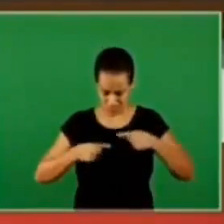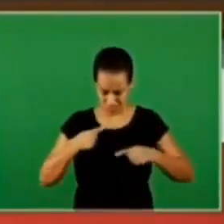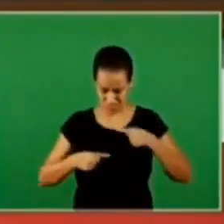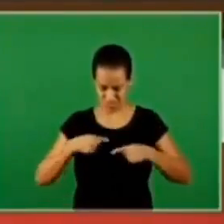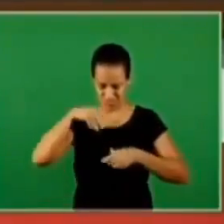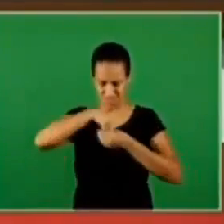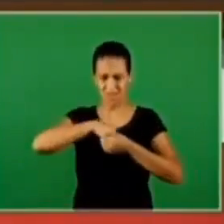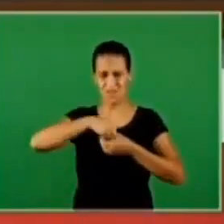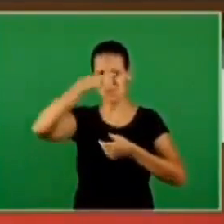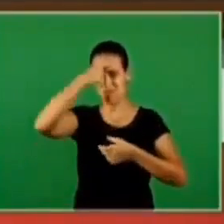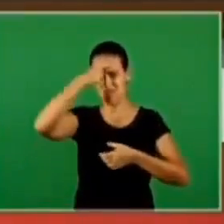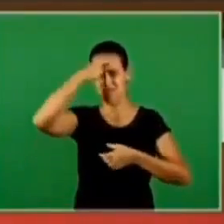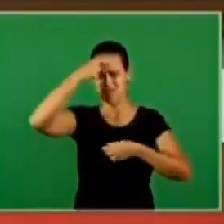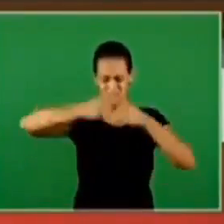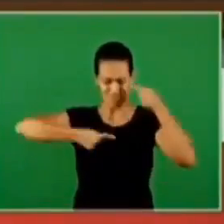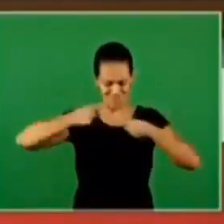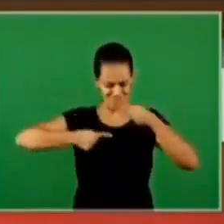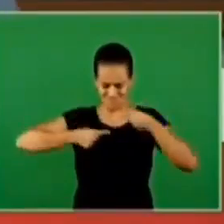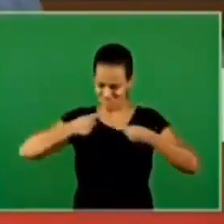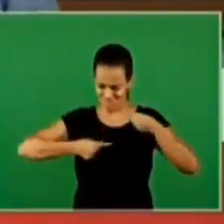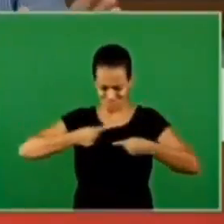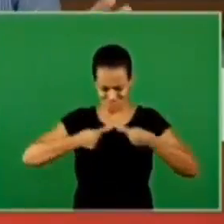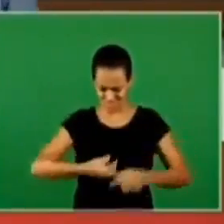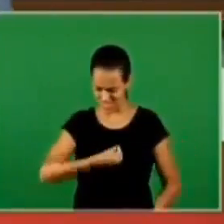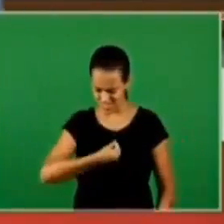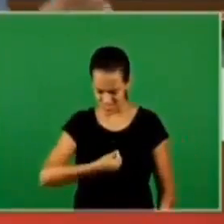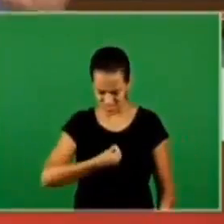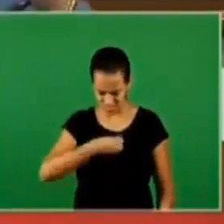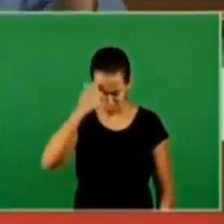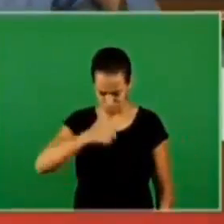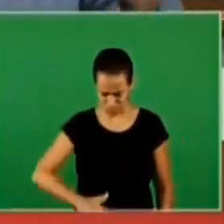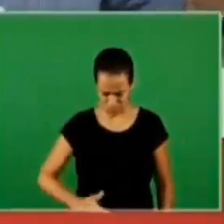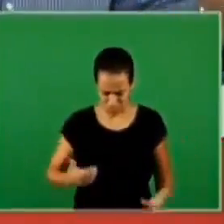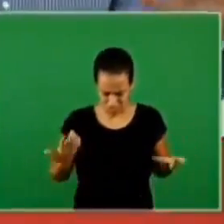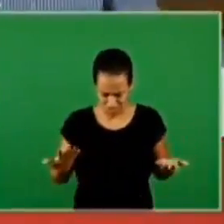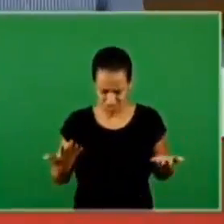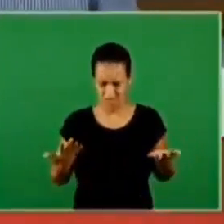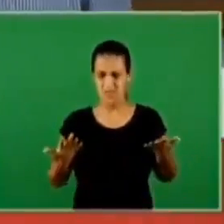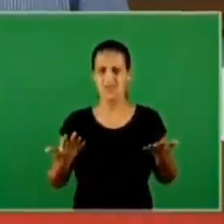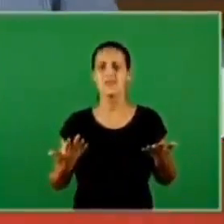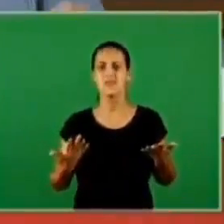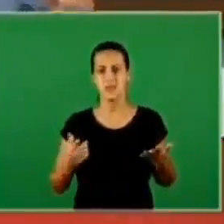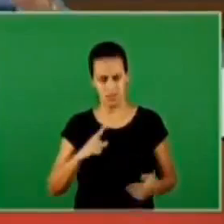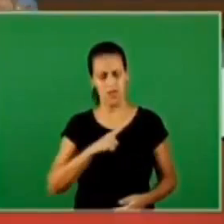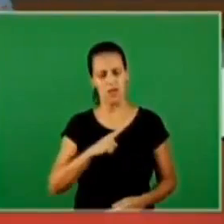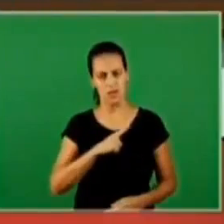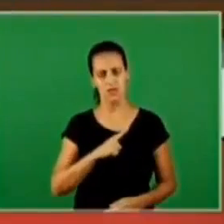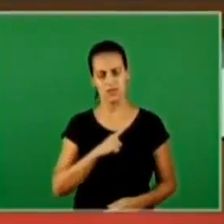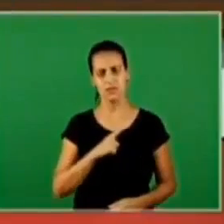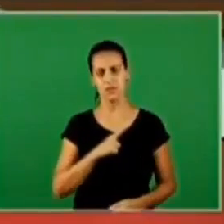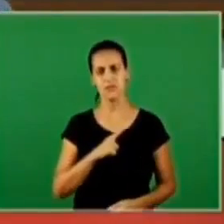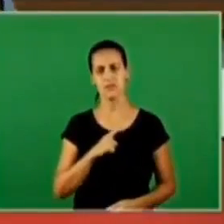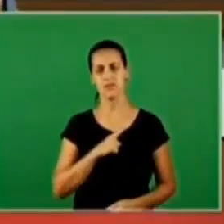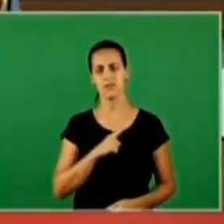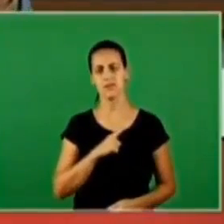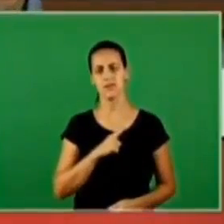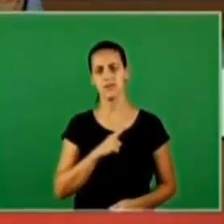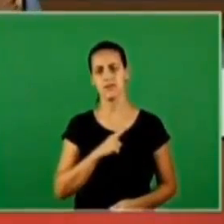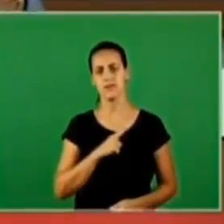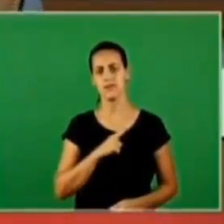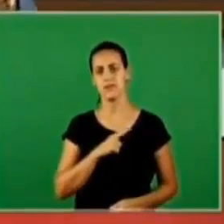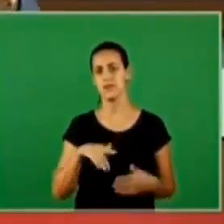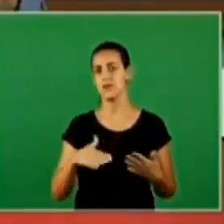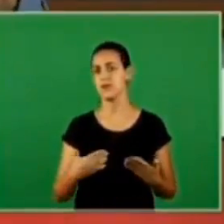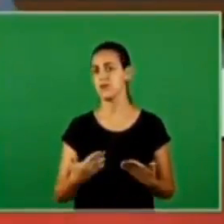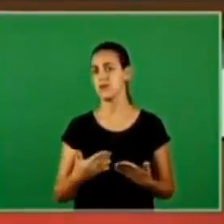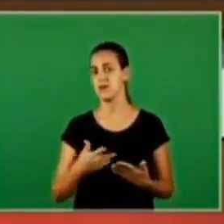There's a crisis that everybody call like existential crisis. crisis. This existential crisis